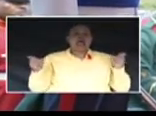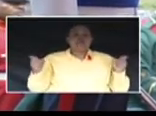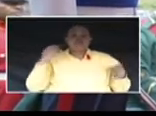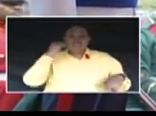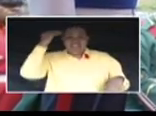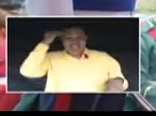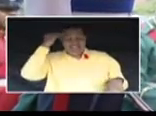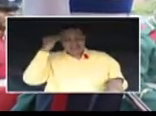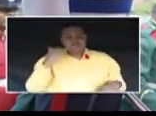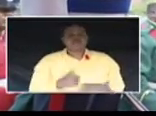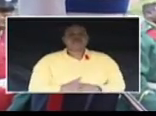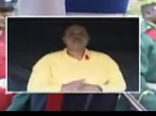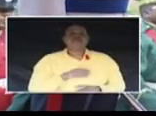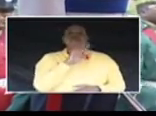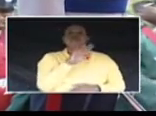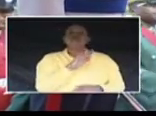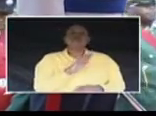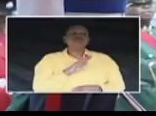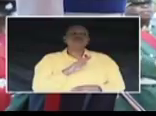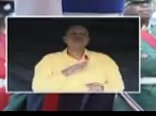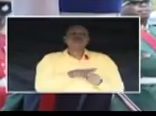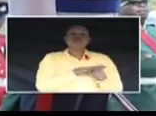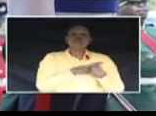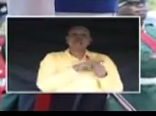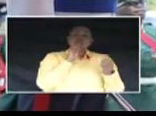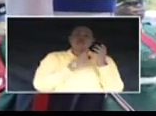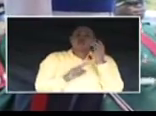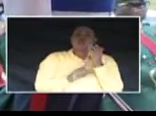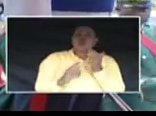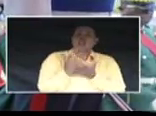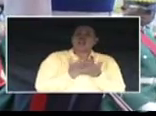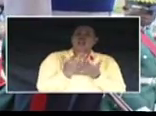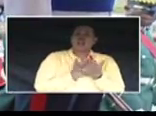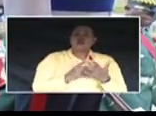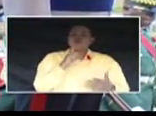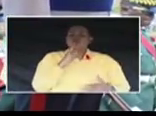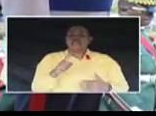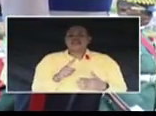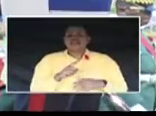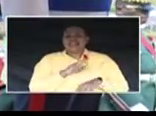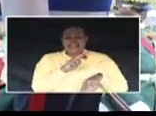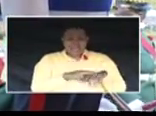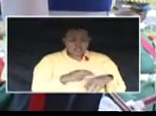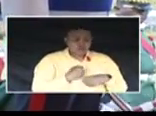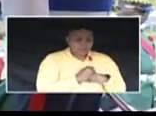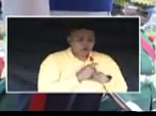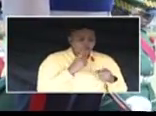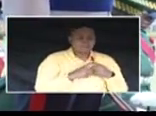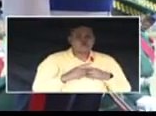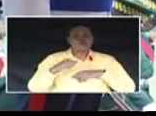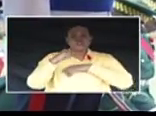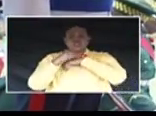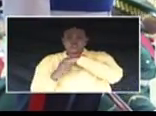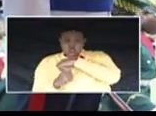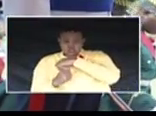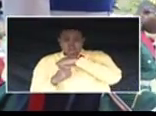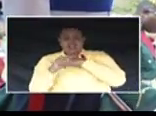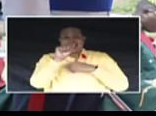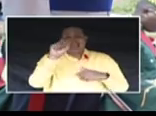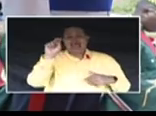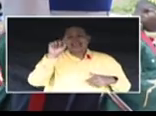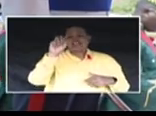head. His area of research is in natural products and aspects of surgical anatomy.